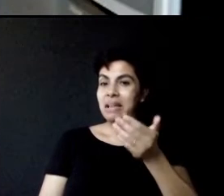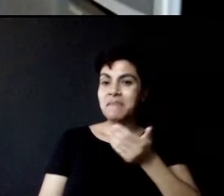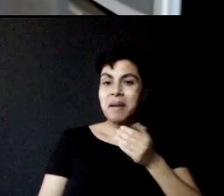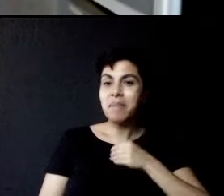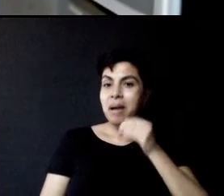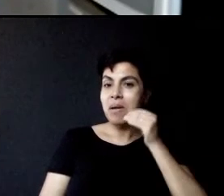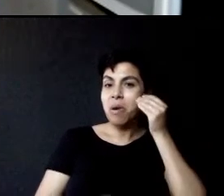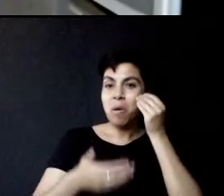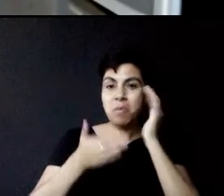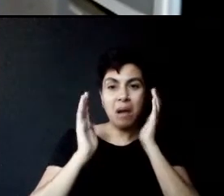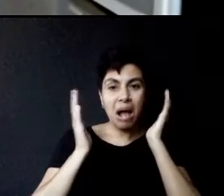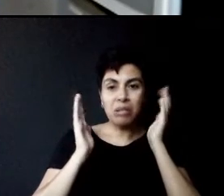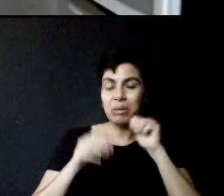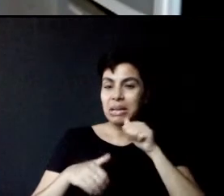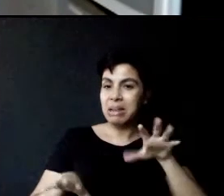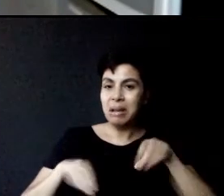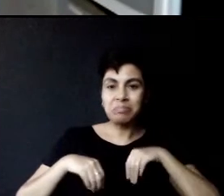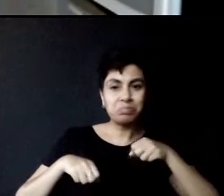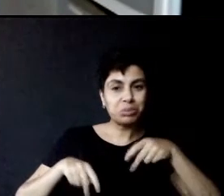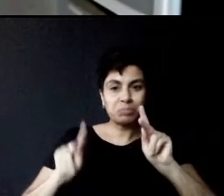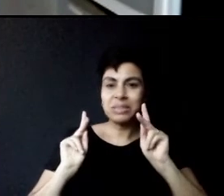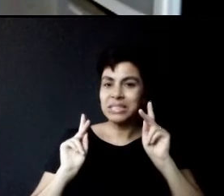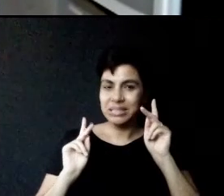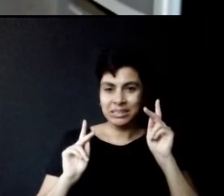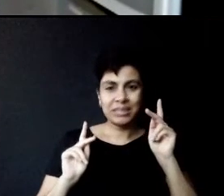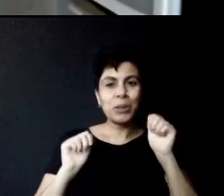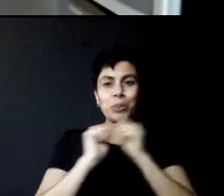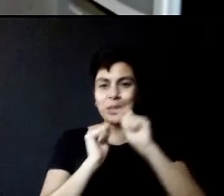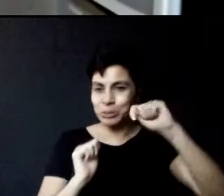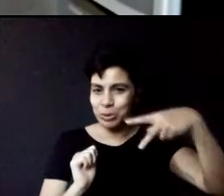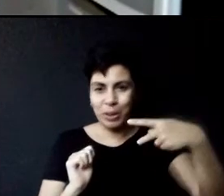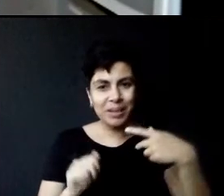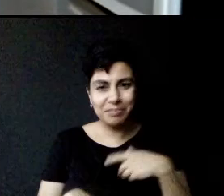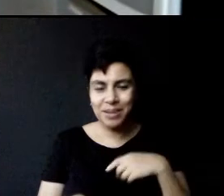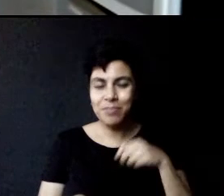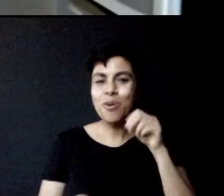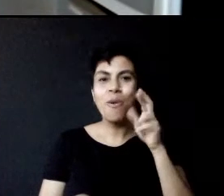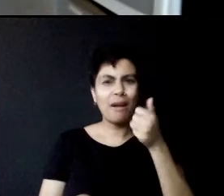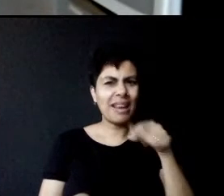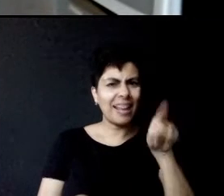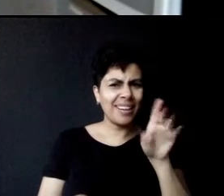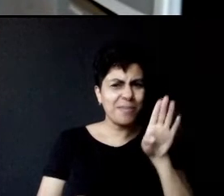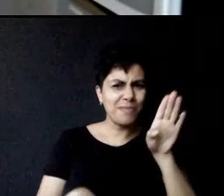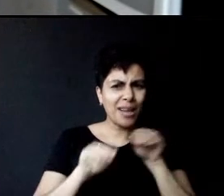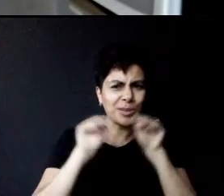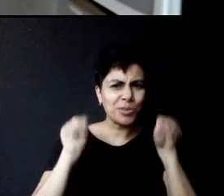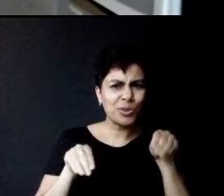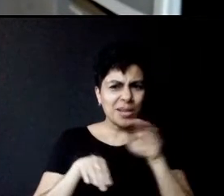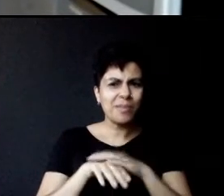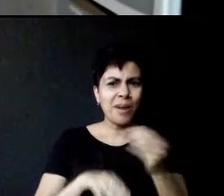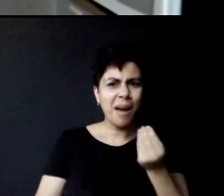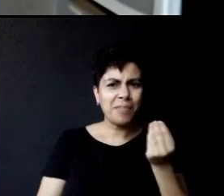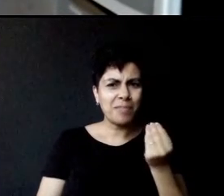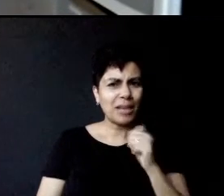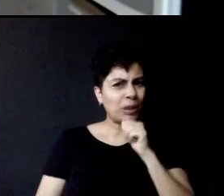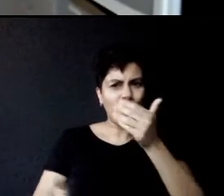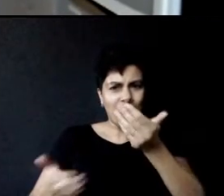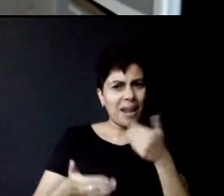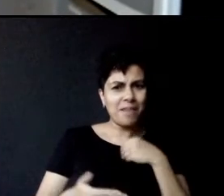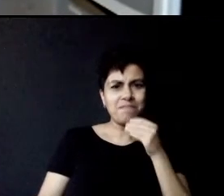Saki over for Halloween with the toilet paper palooza, or anyone from the Boston Children's Museum on a